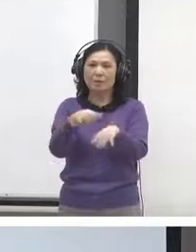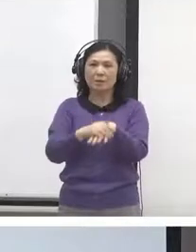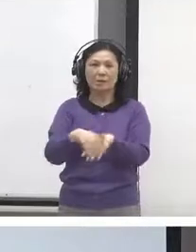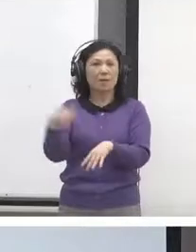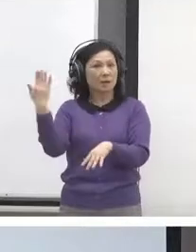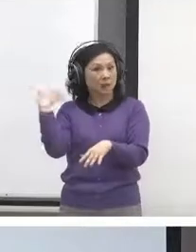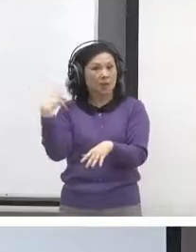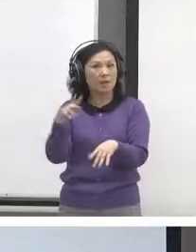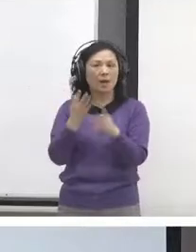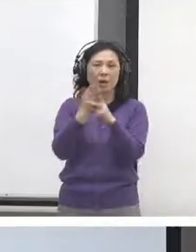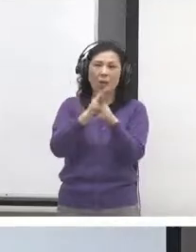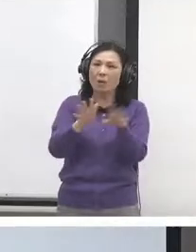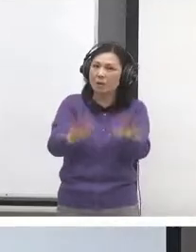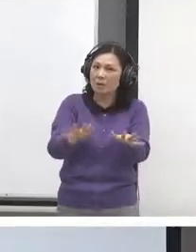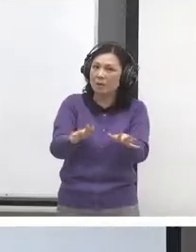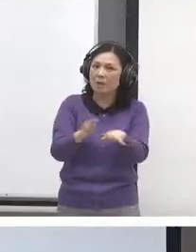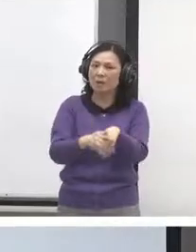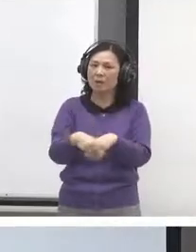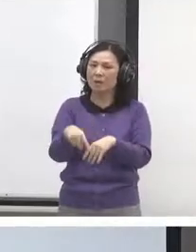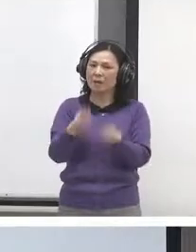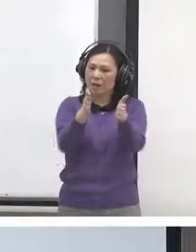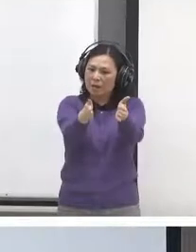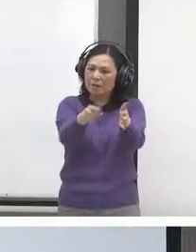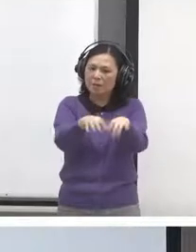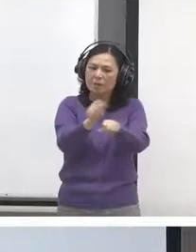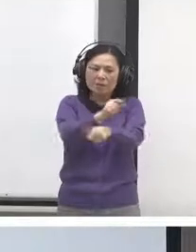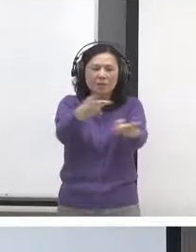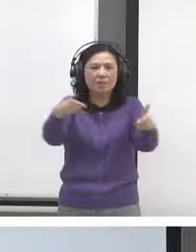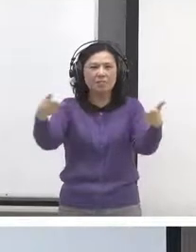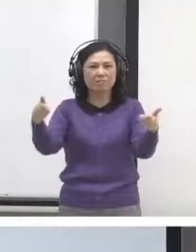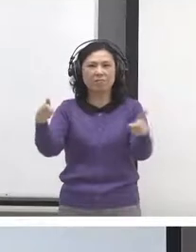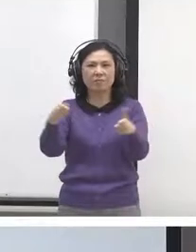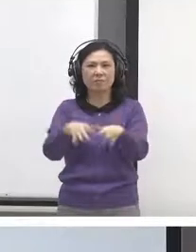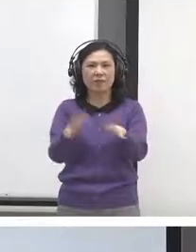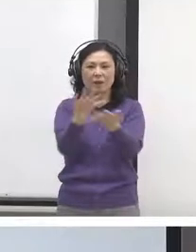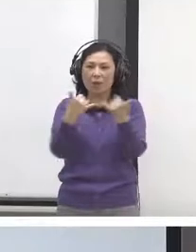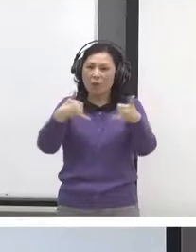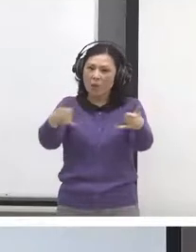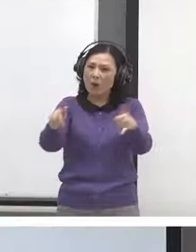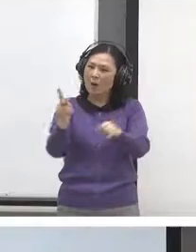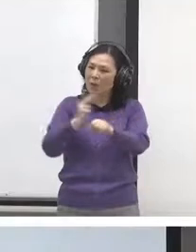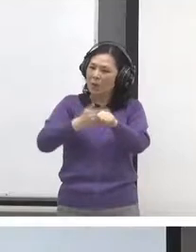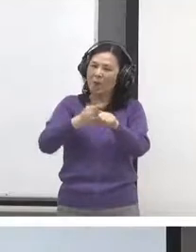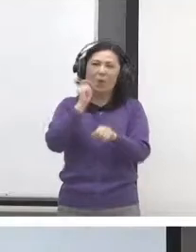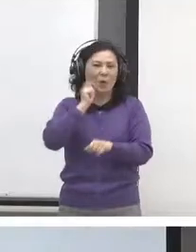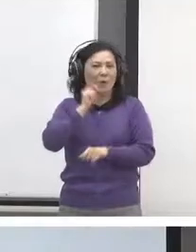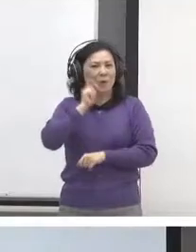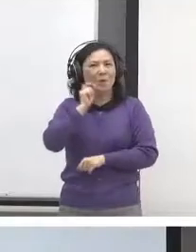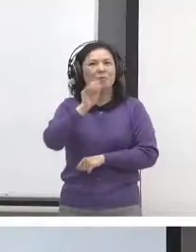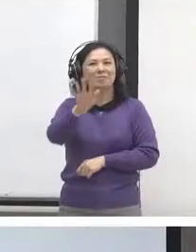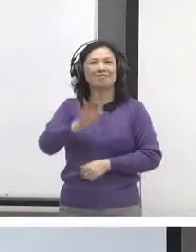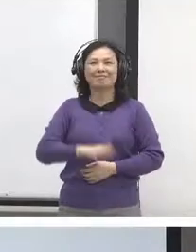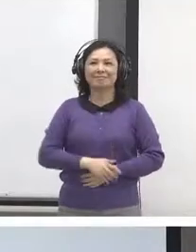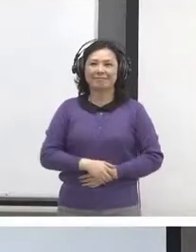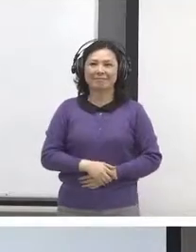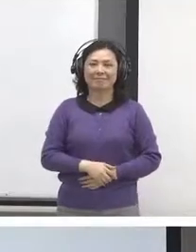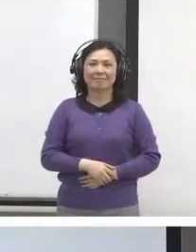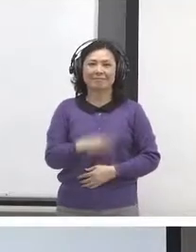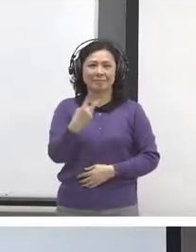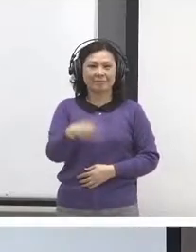Toronto and around the world. Working for over a year at Civic Tech Toronto, they began to operate more independently once their